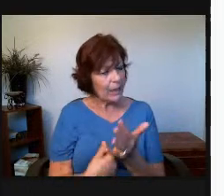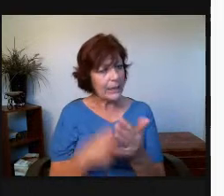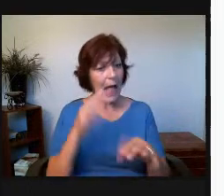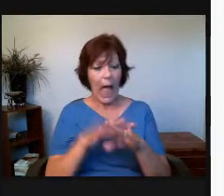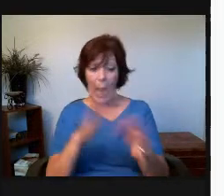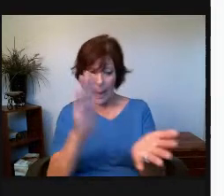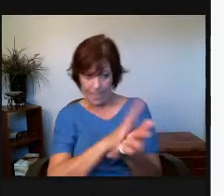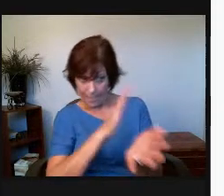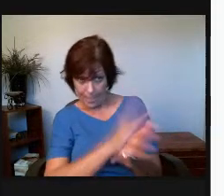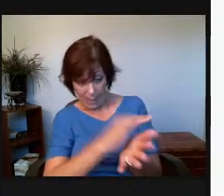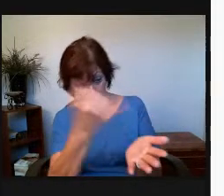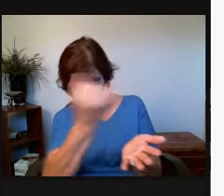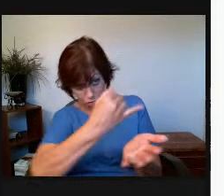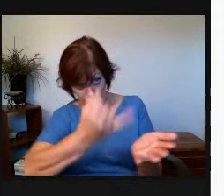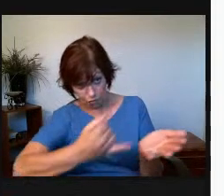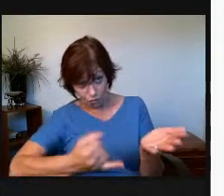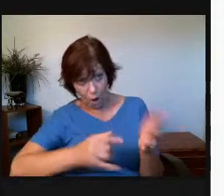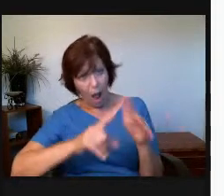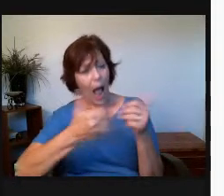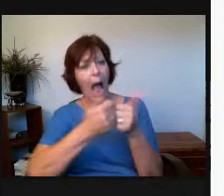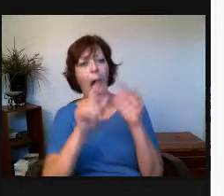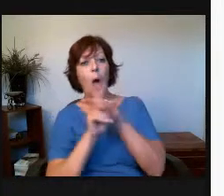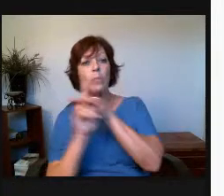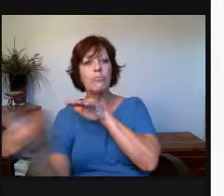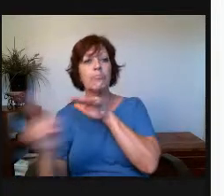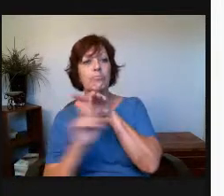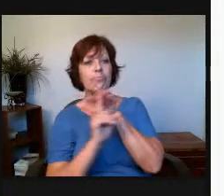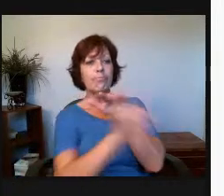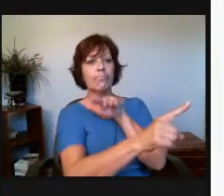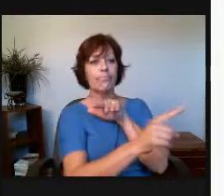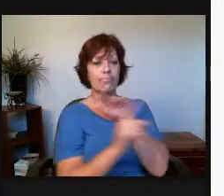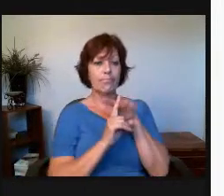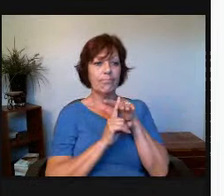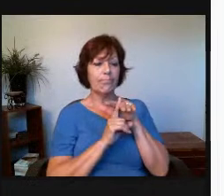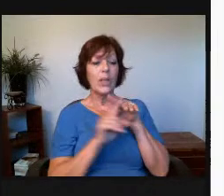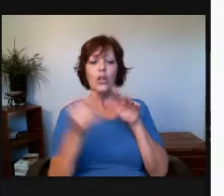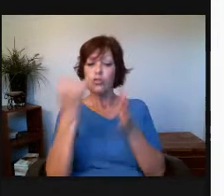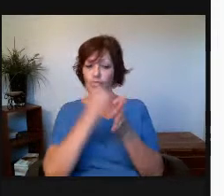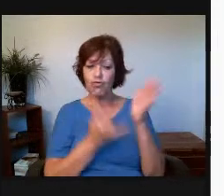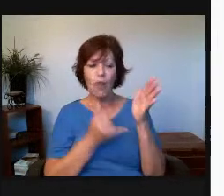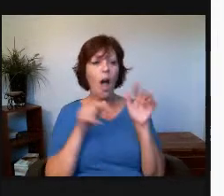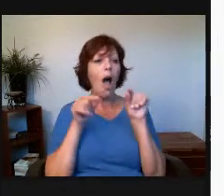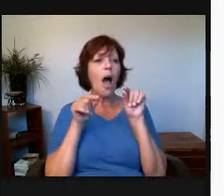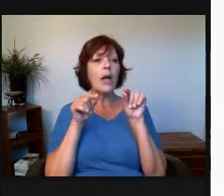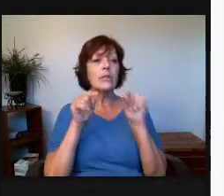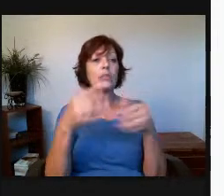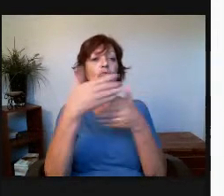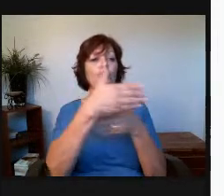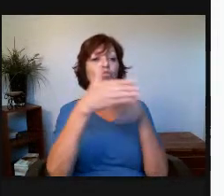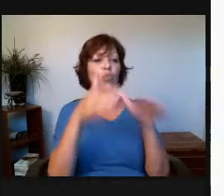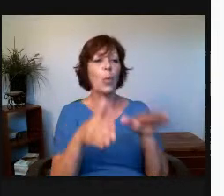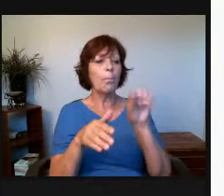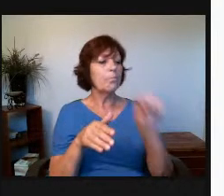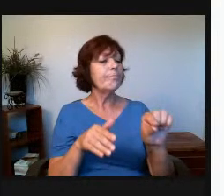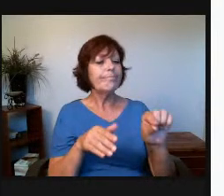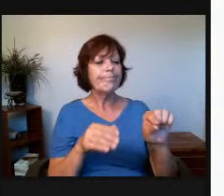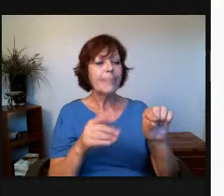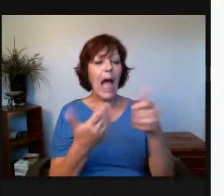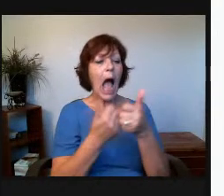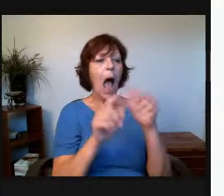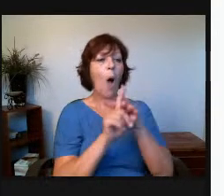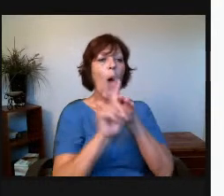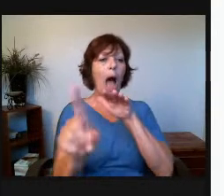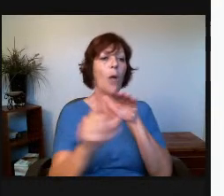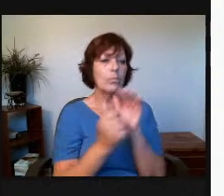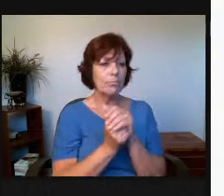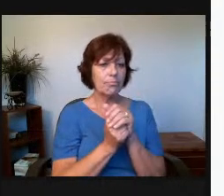paper, you want to draw an escape plan from every room. So take a piece of graph paper, a regular piece of paper,